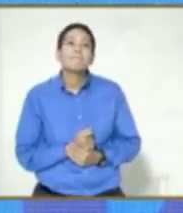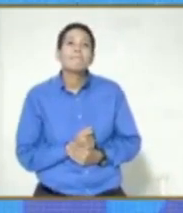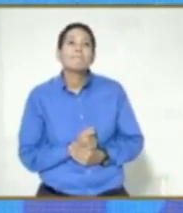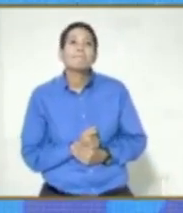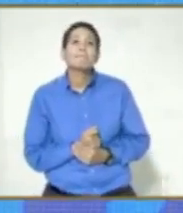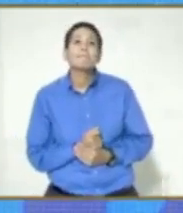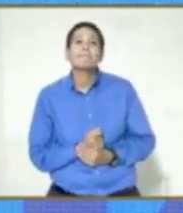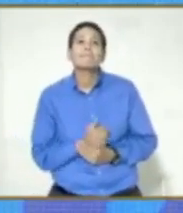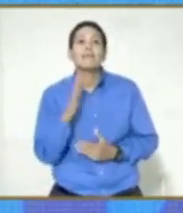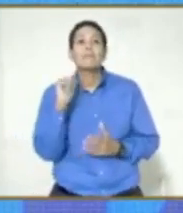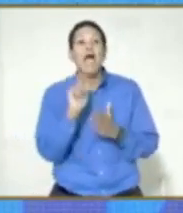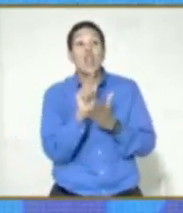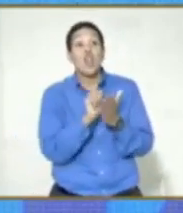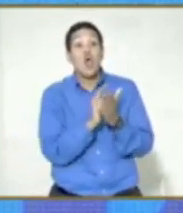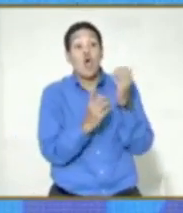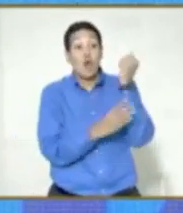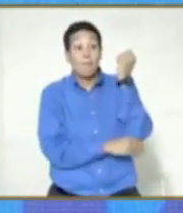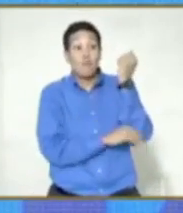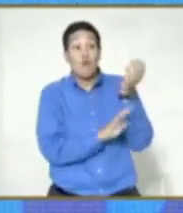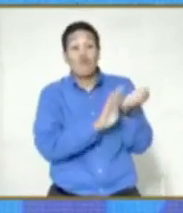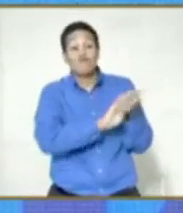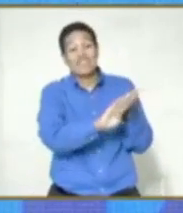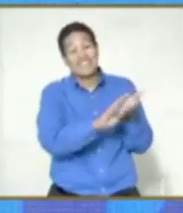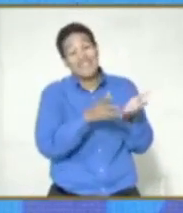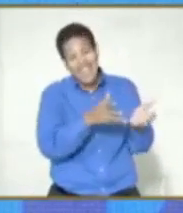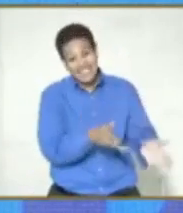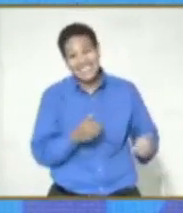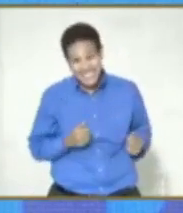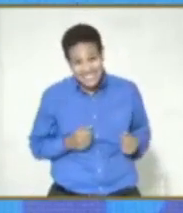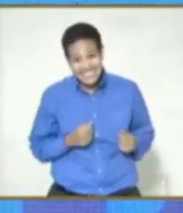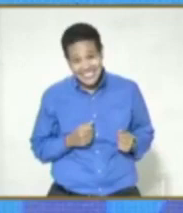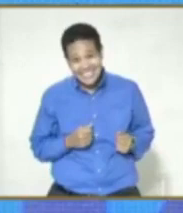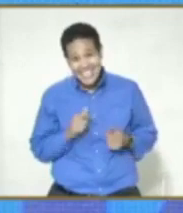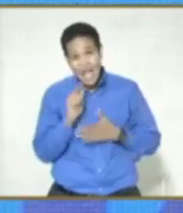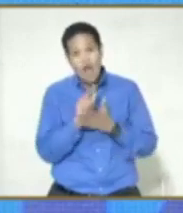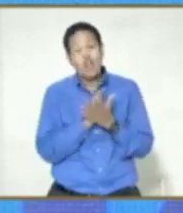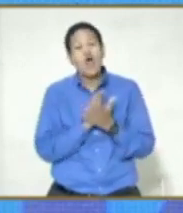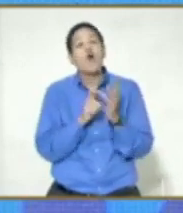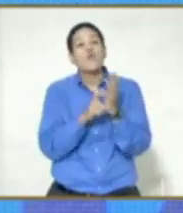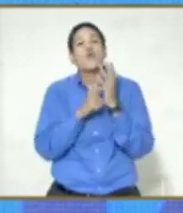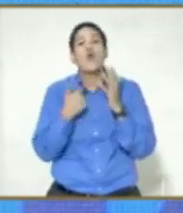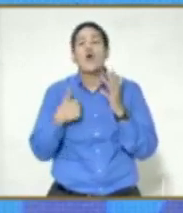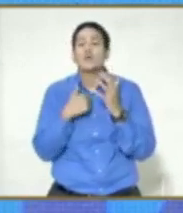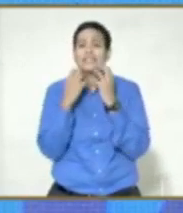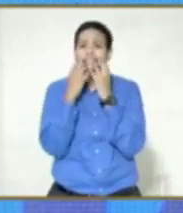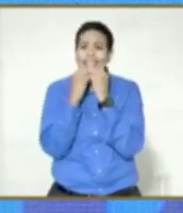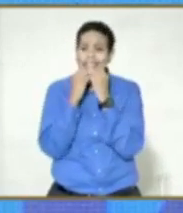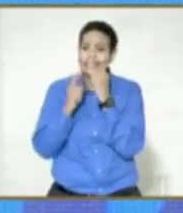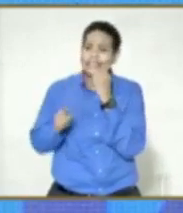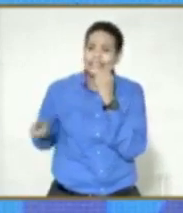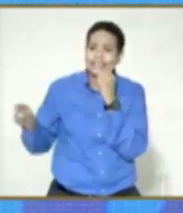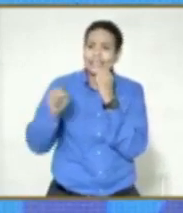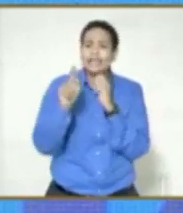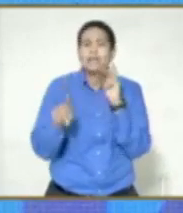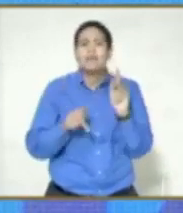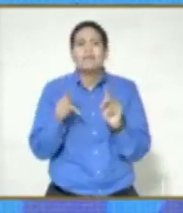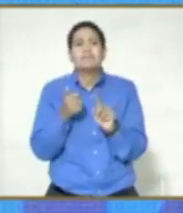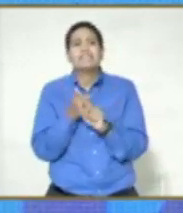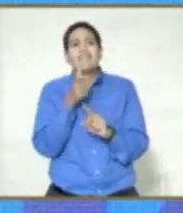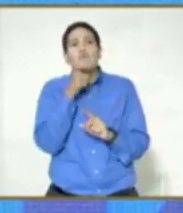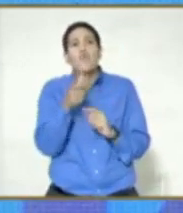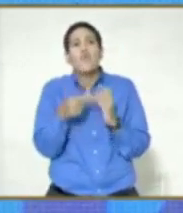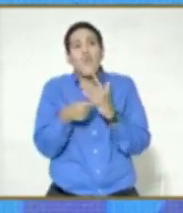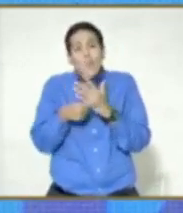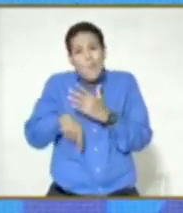exists by law. And the law requires that we take care of those persons who are qualified